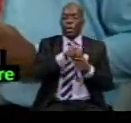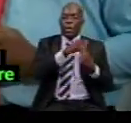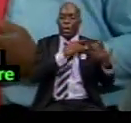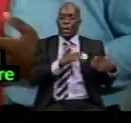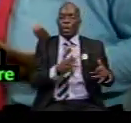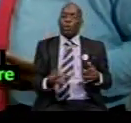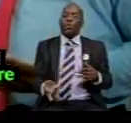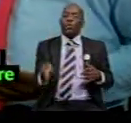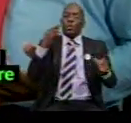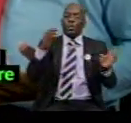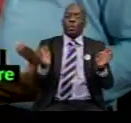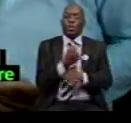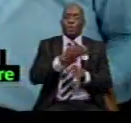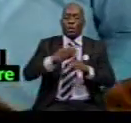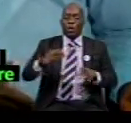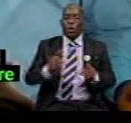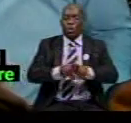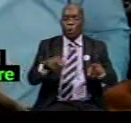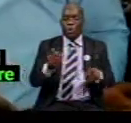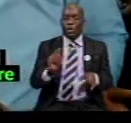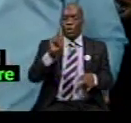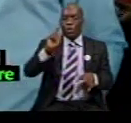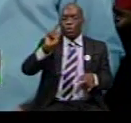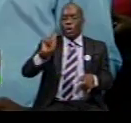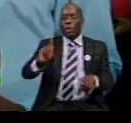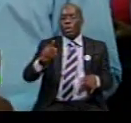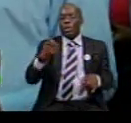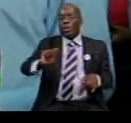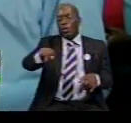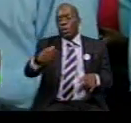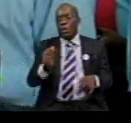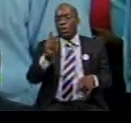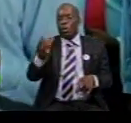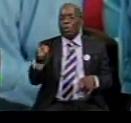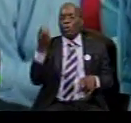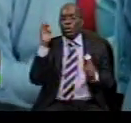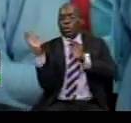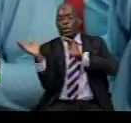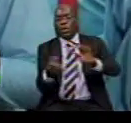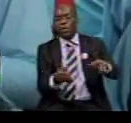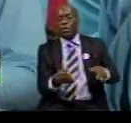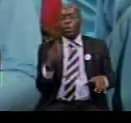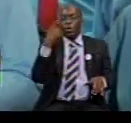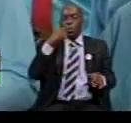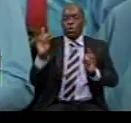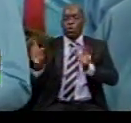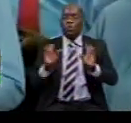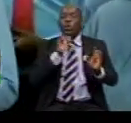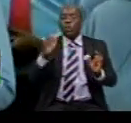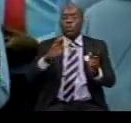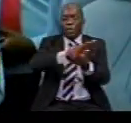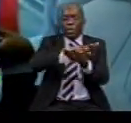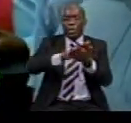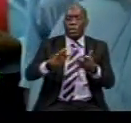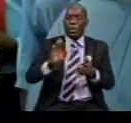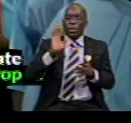But one of the other one left behind, who did not purge his heart in